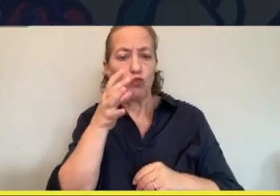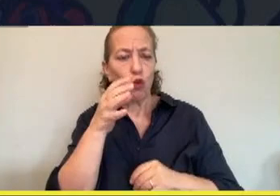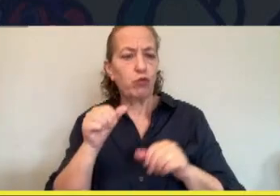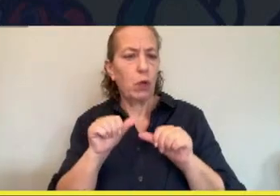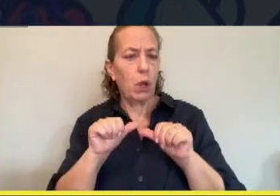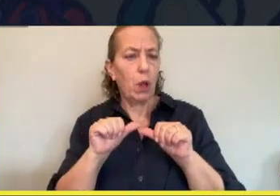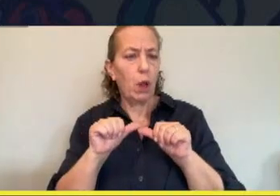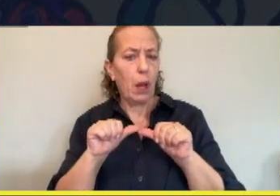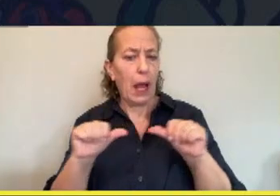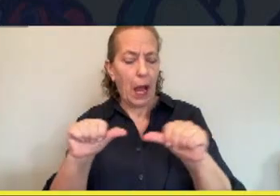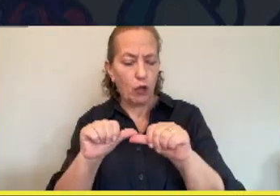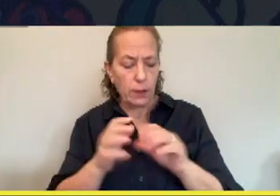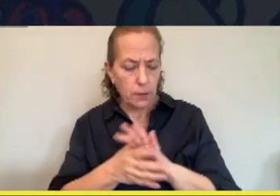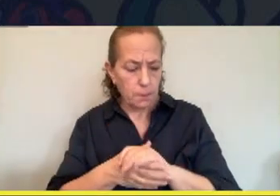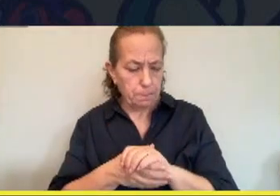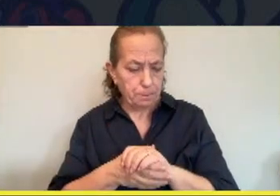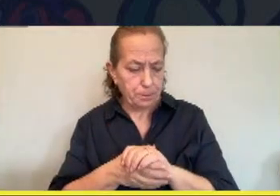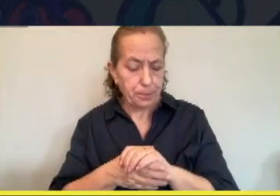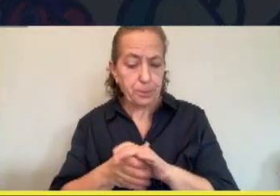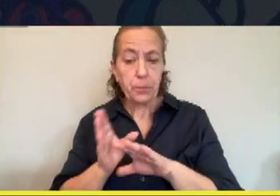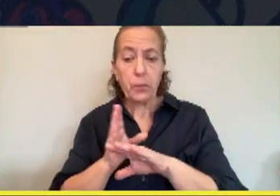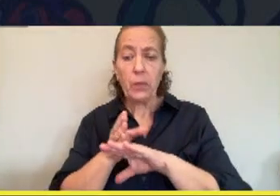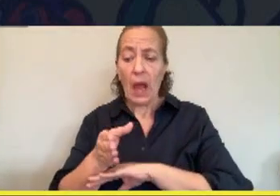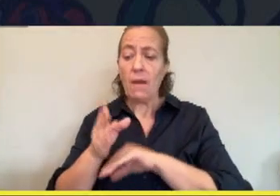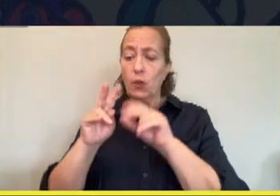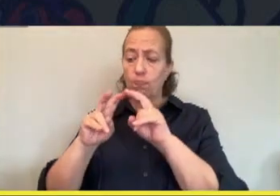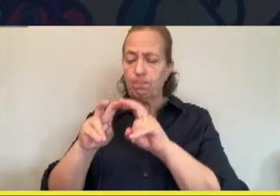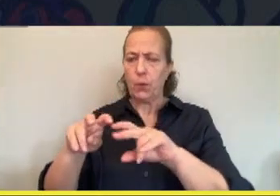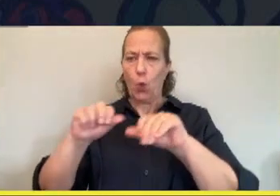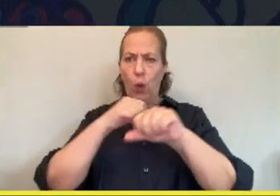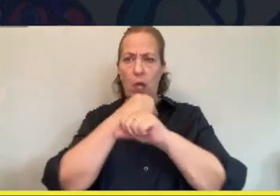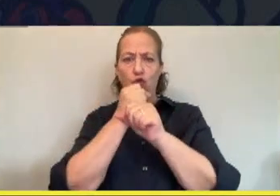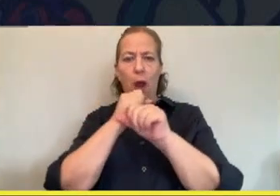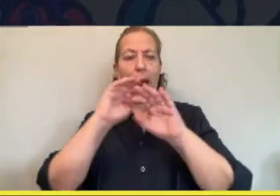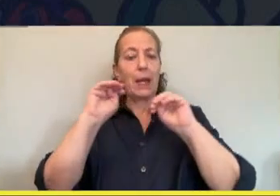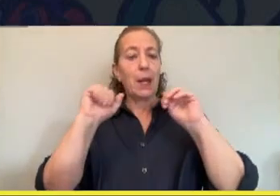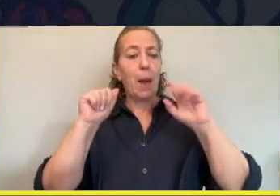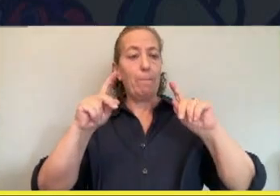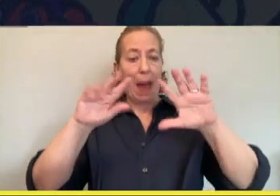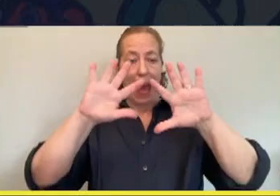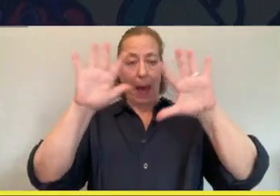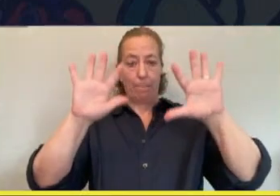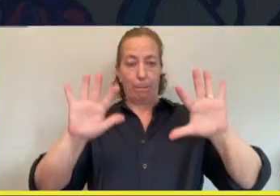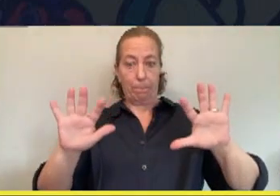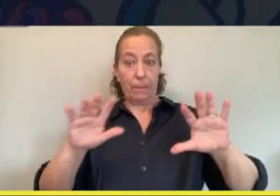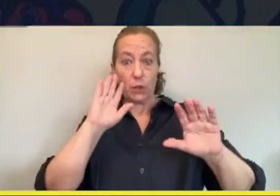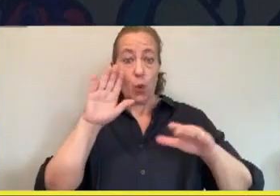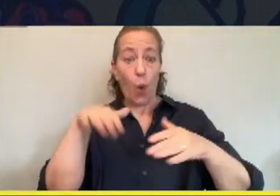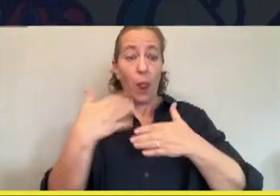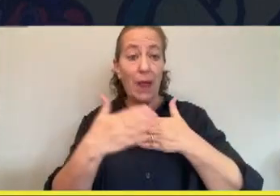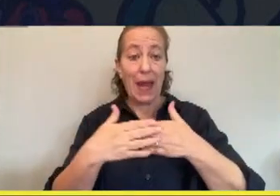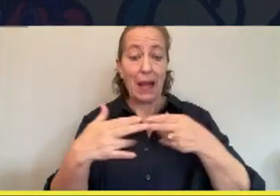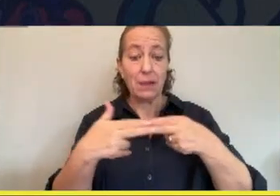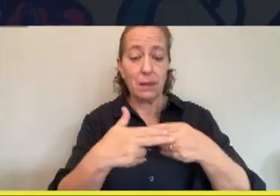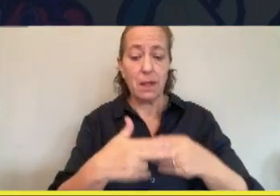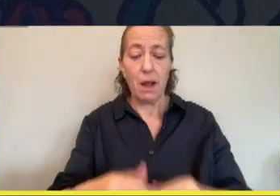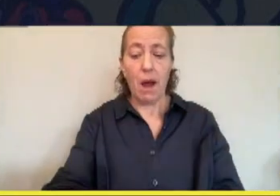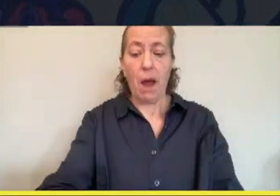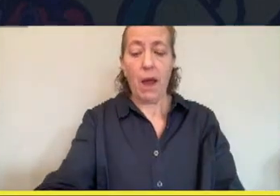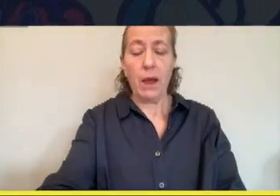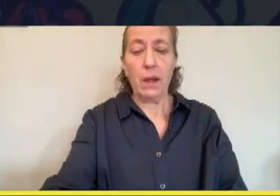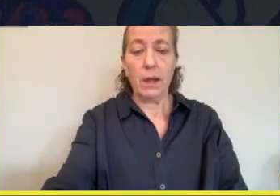analyzing these data, we created maps to visualize our findings. So on the next slide, we have a